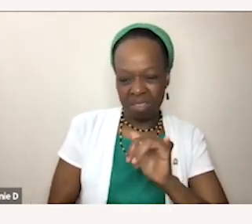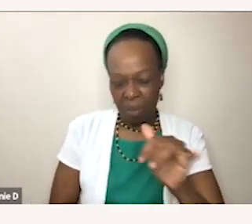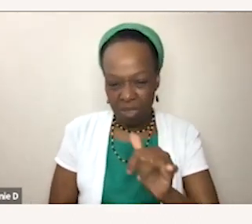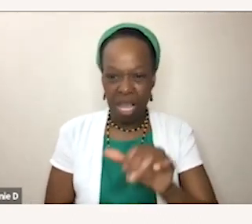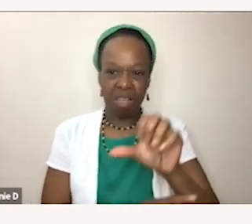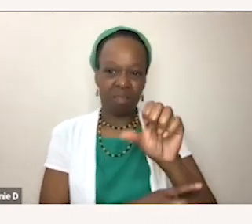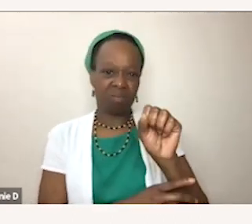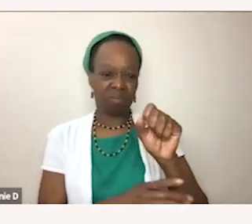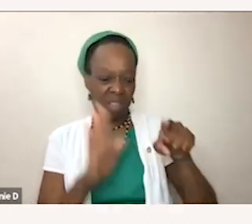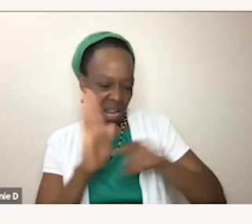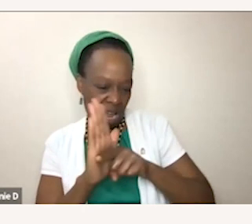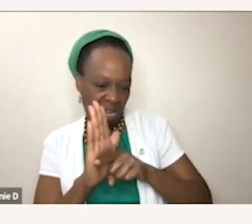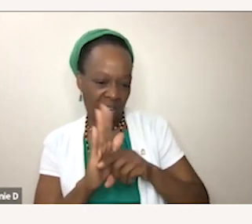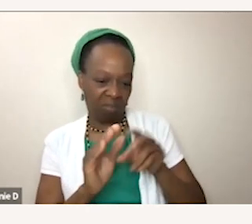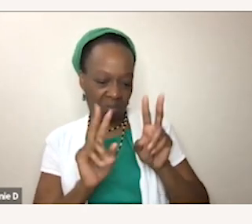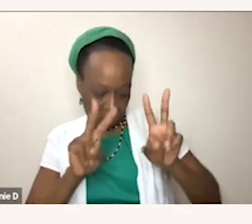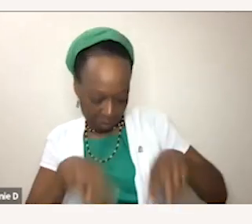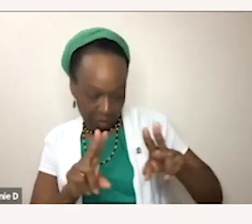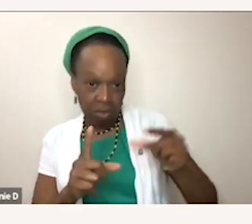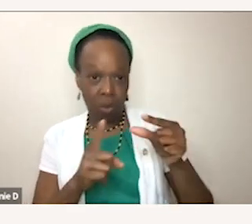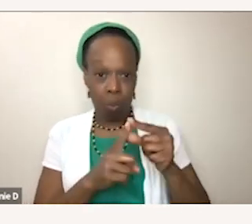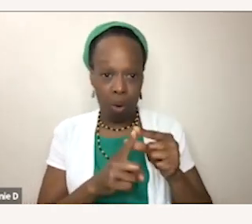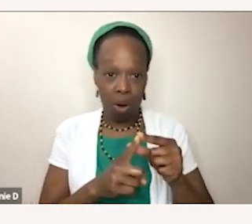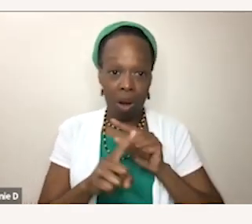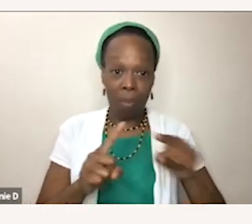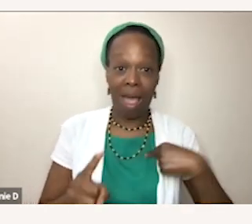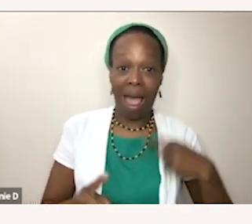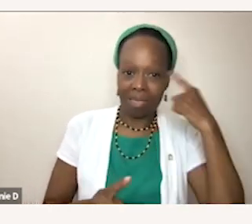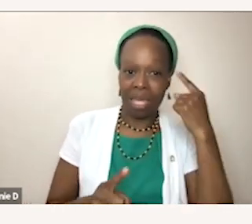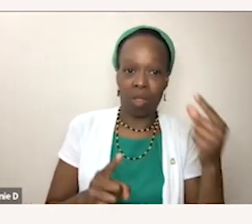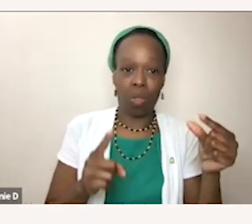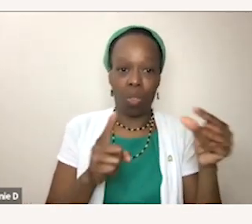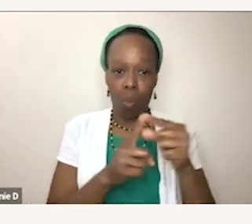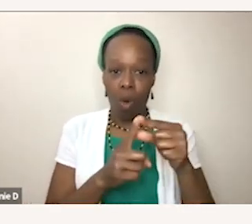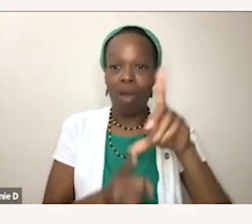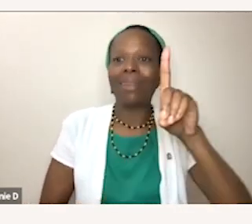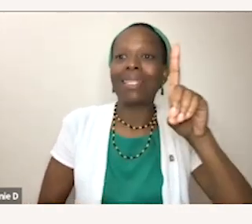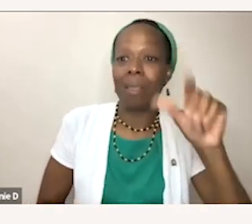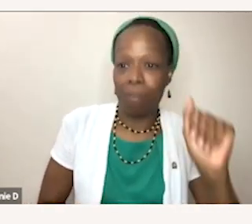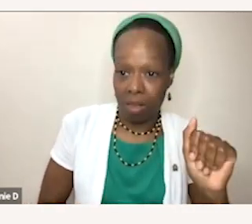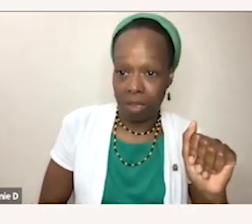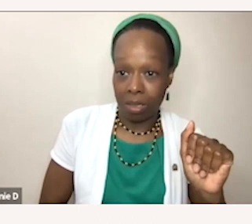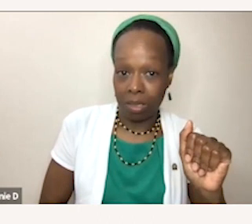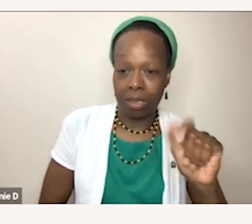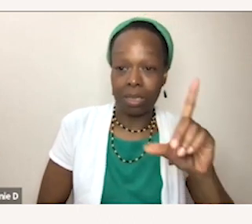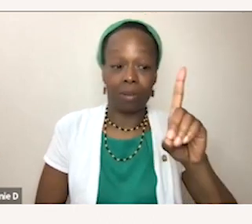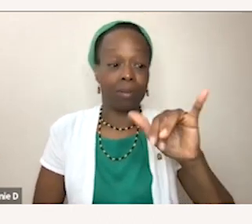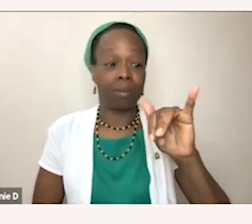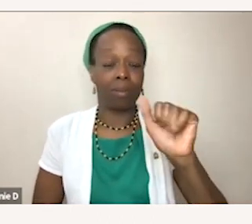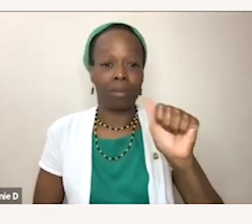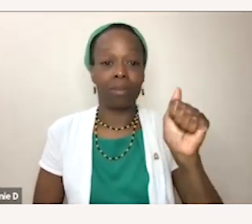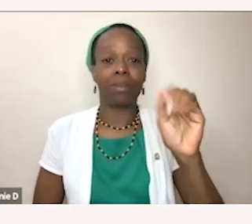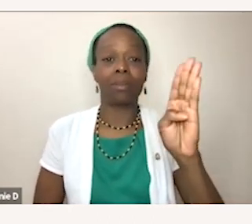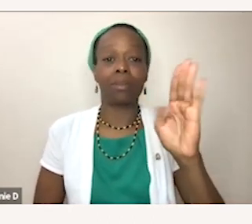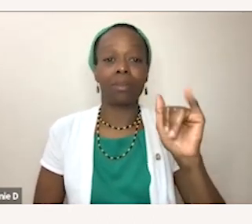think the word disability is important. I think it's important to recognize